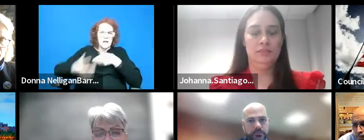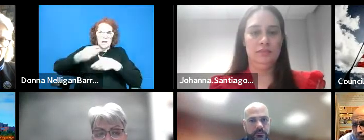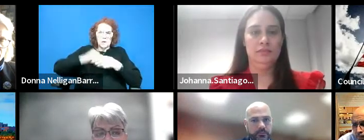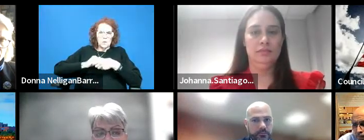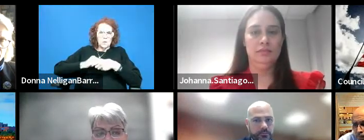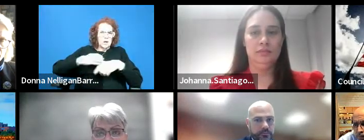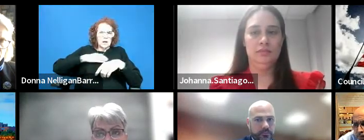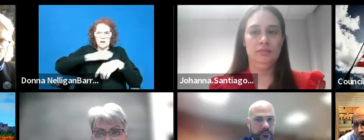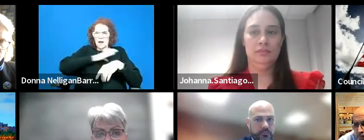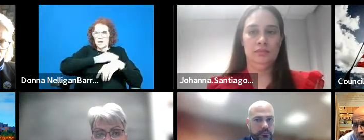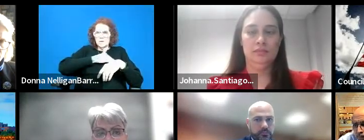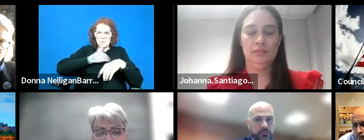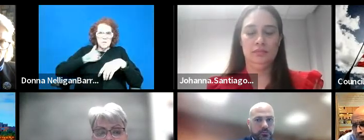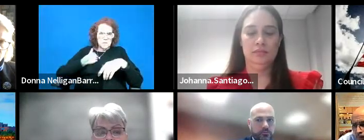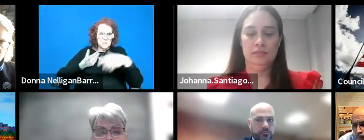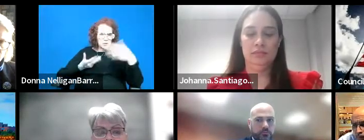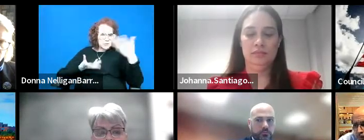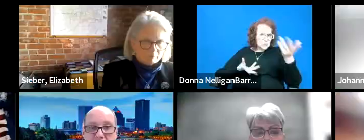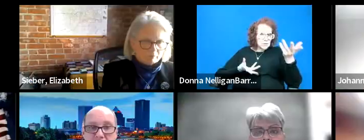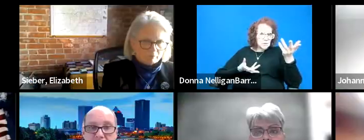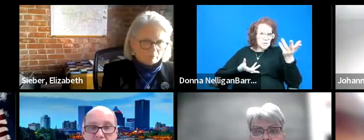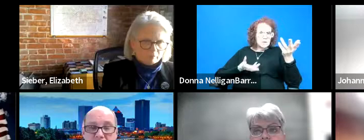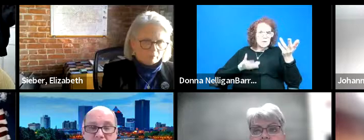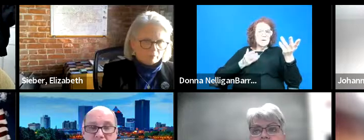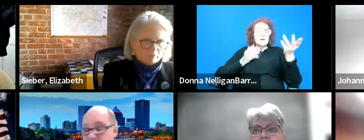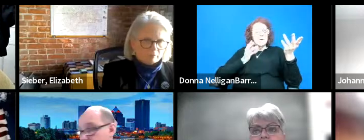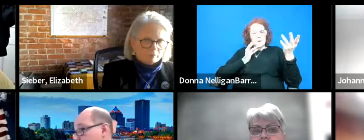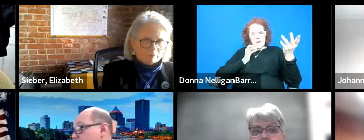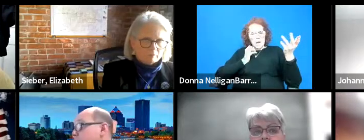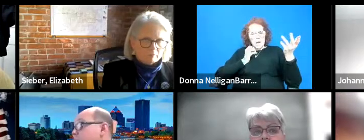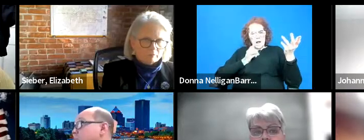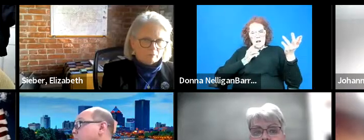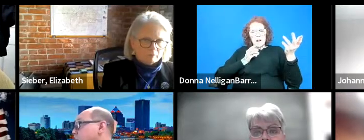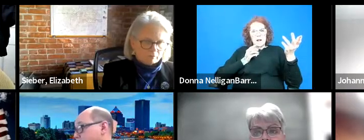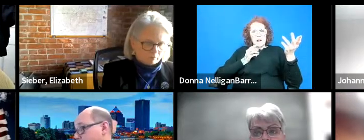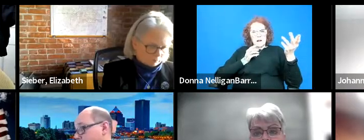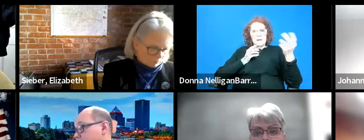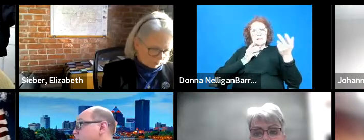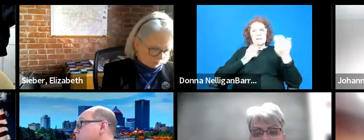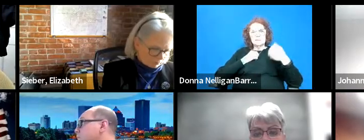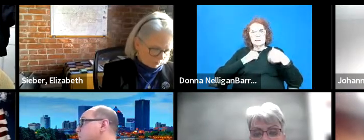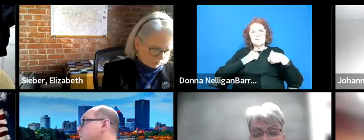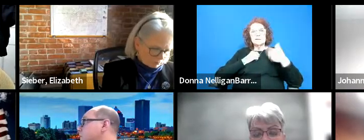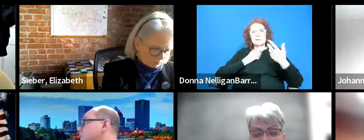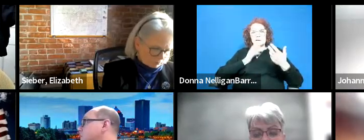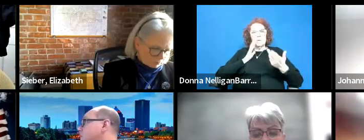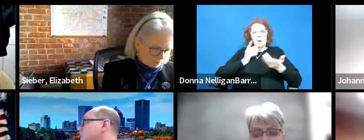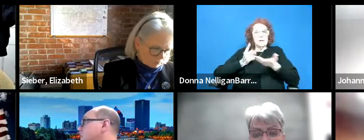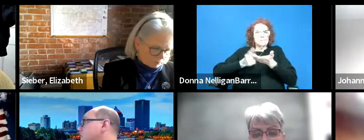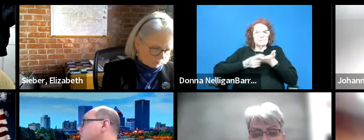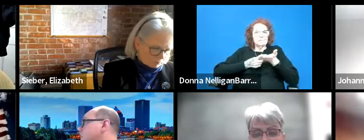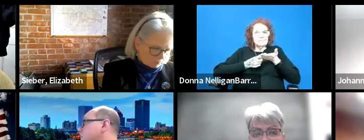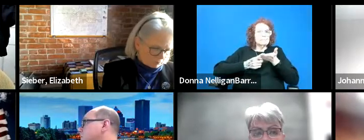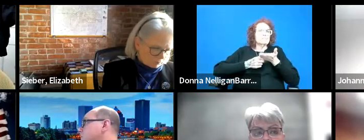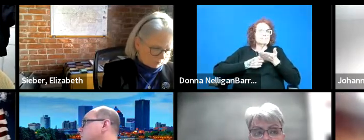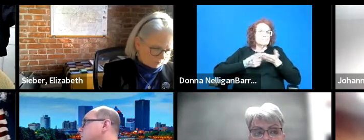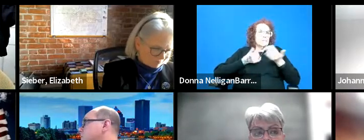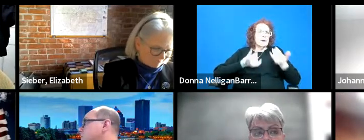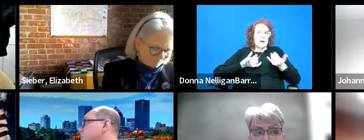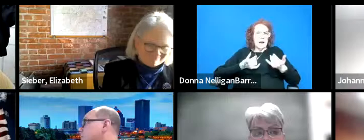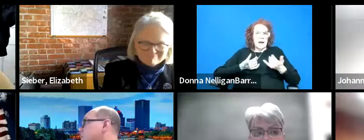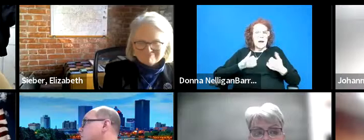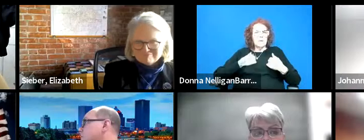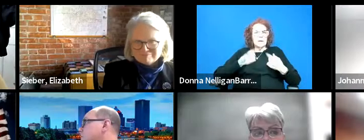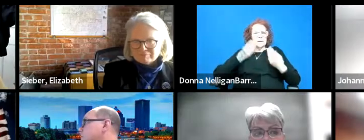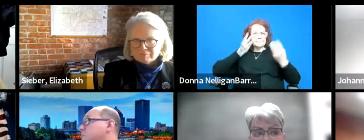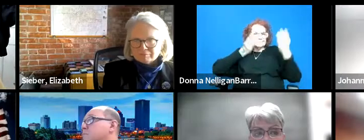Those are all absolutely part of the discussion. We're weighing not having 20 members with